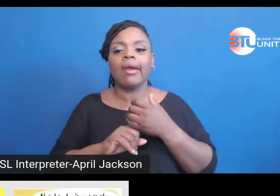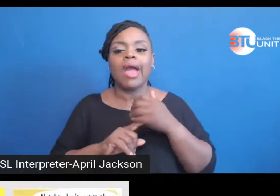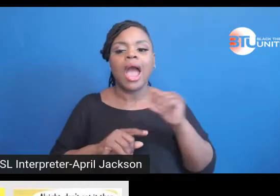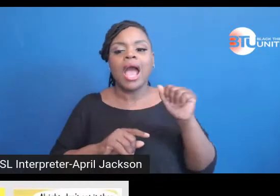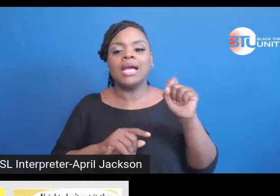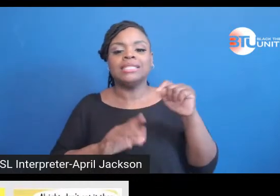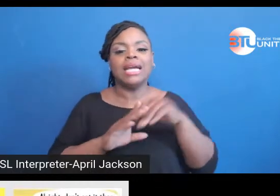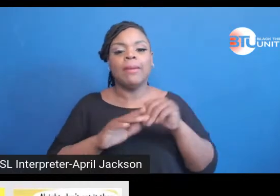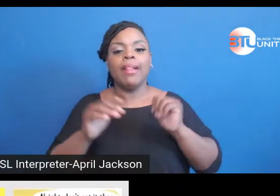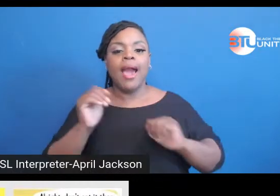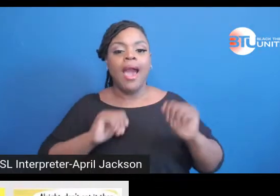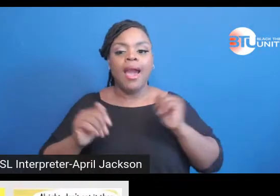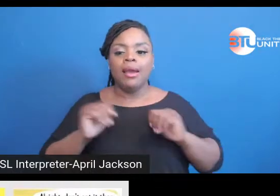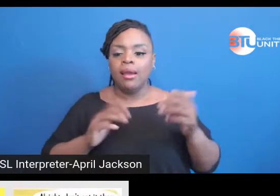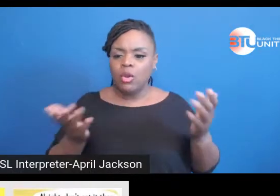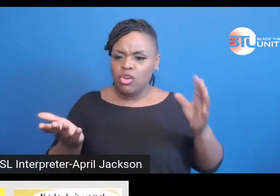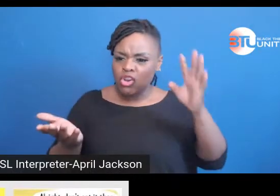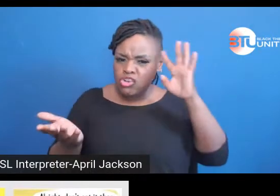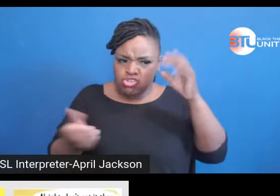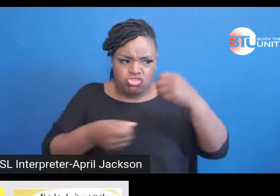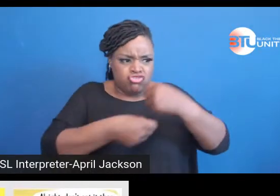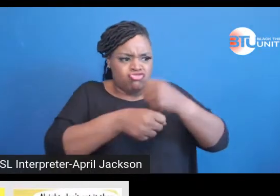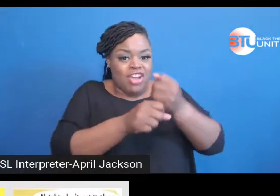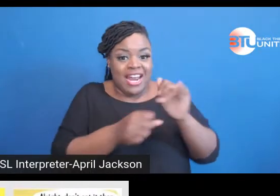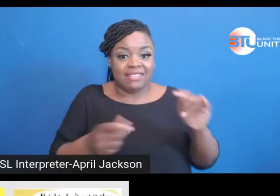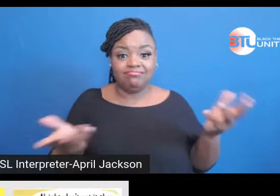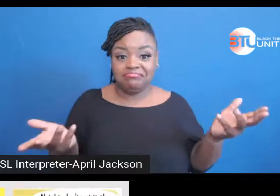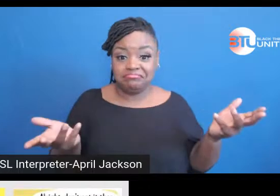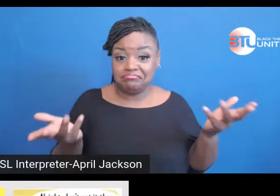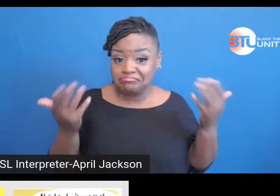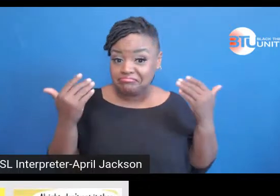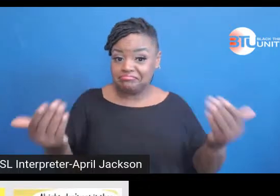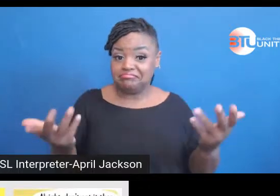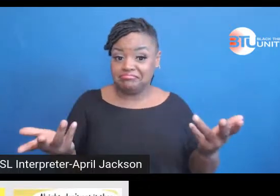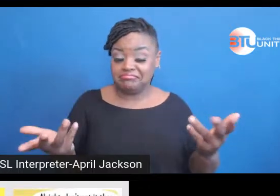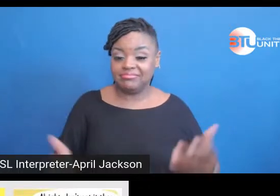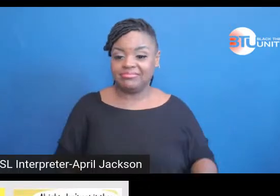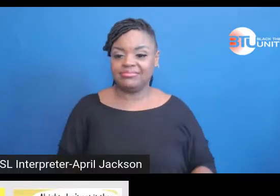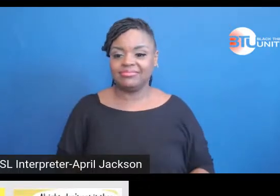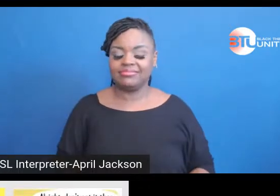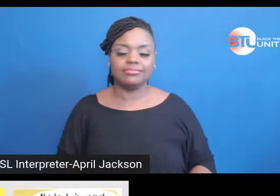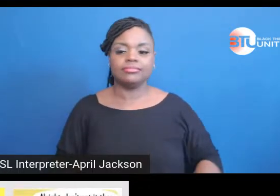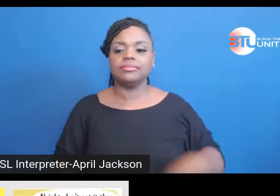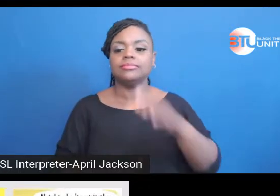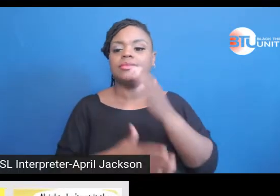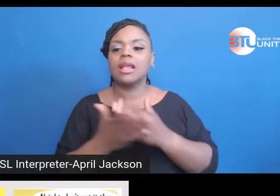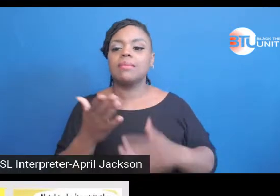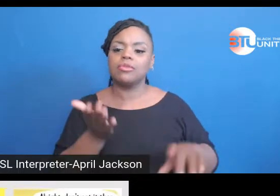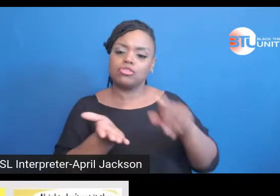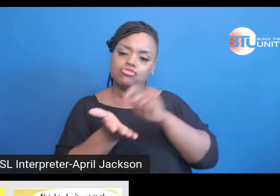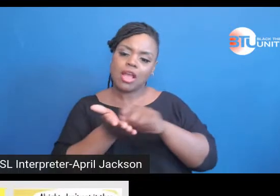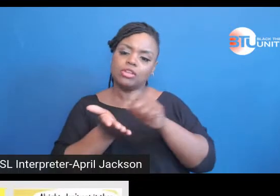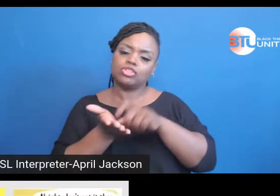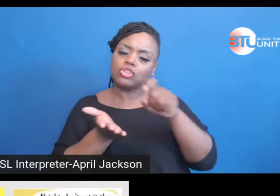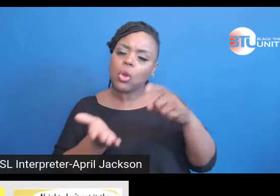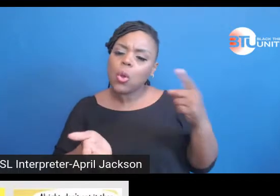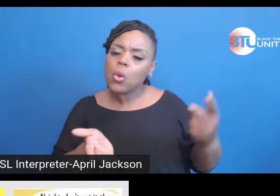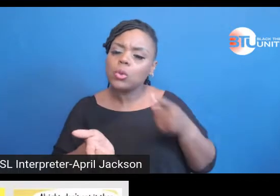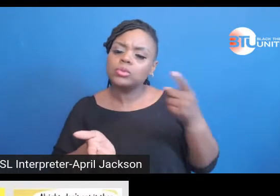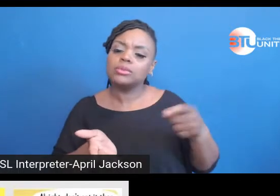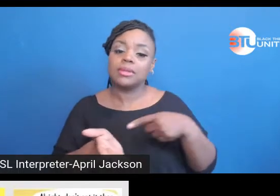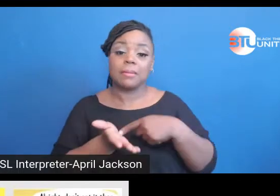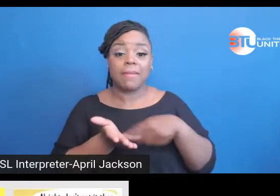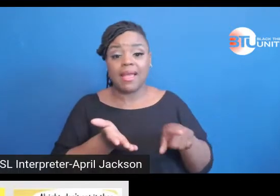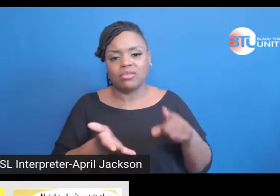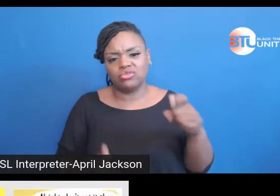And sometimes, you know, songwriters always get paid, or they should at least. Whereas if you're